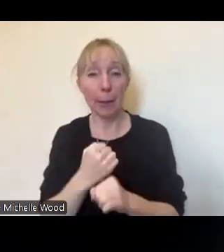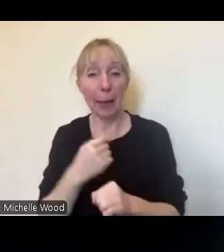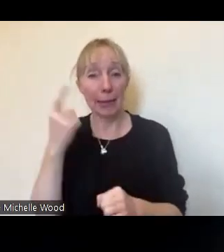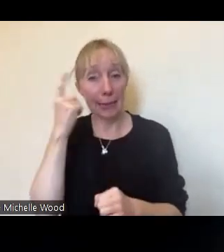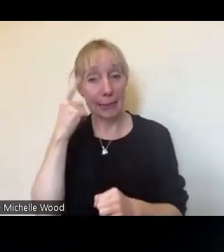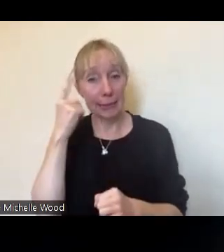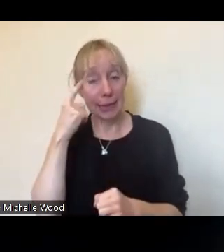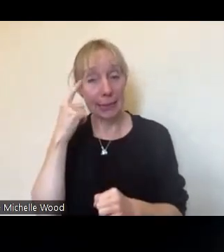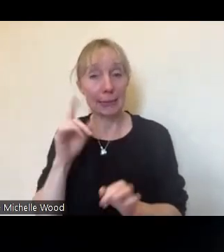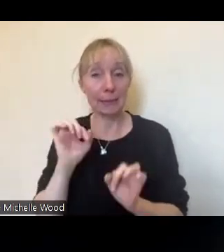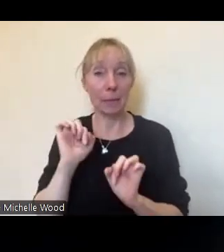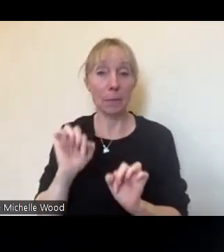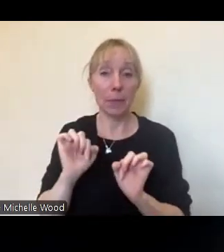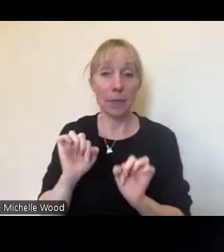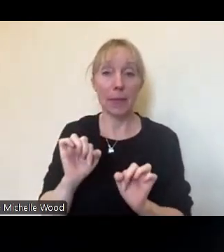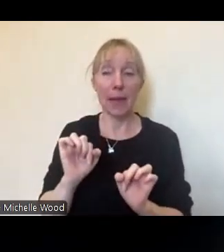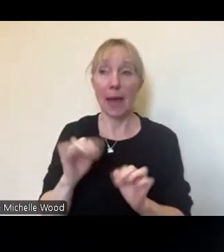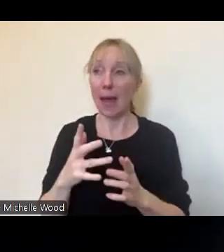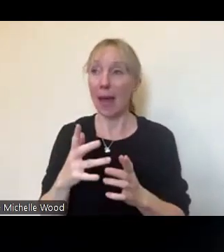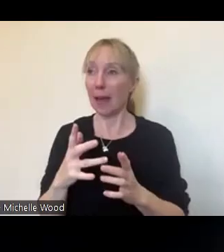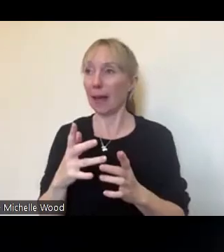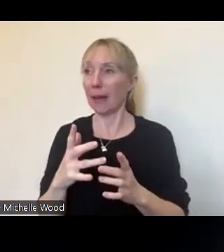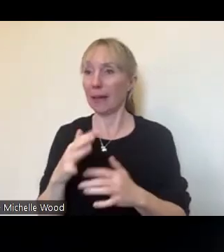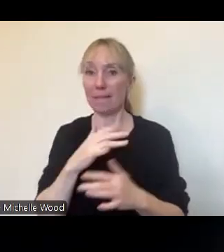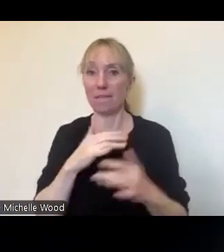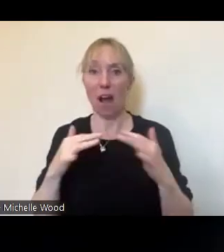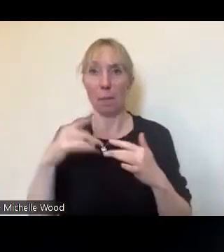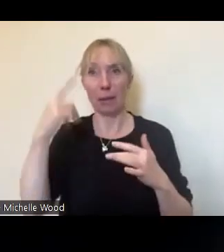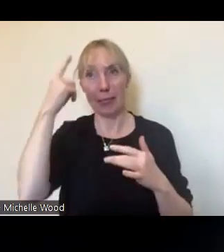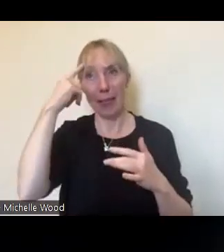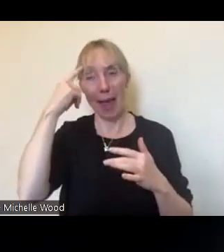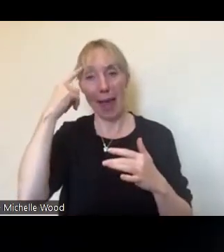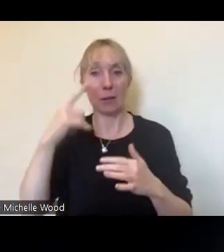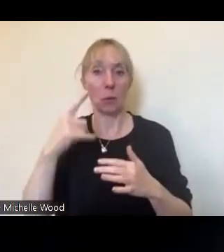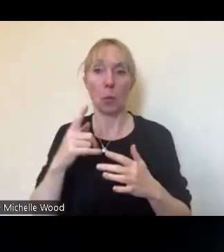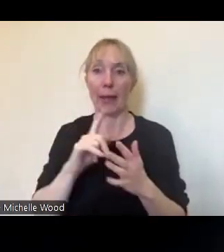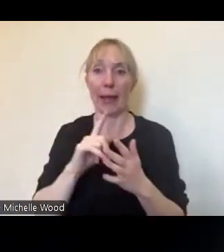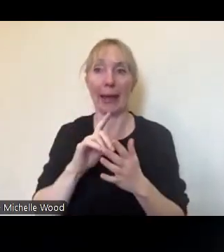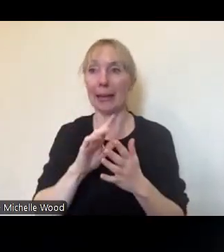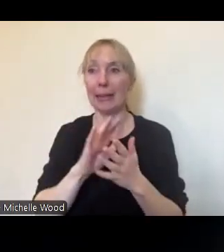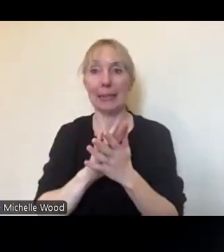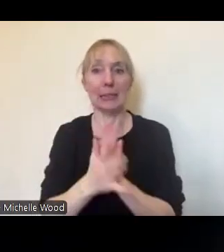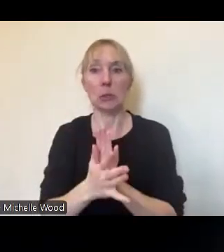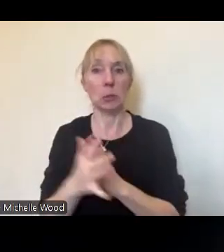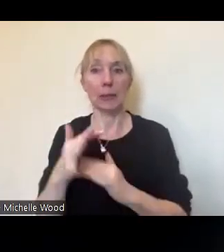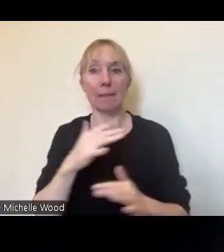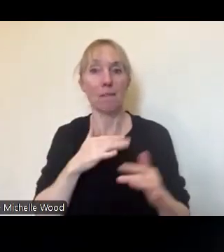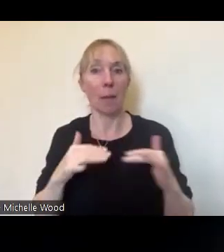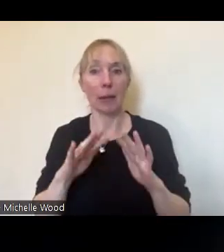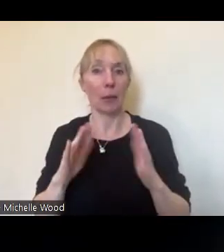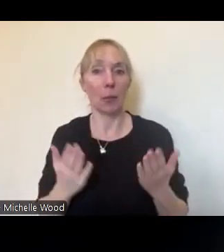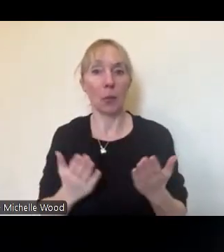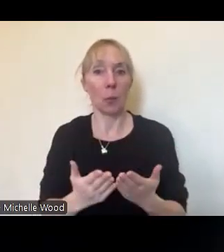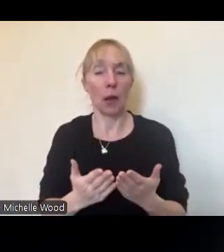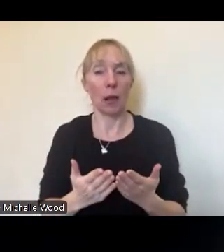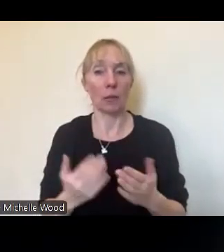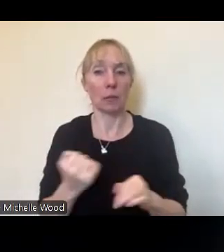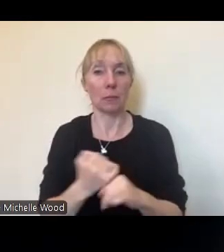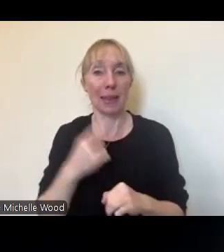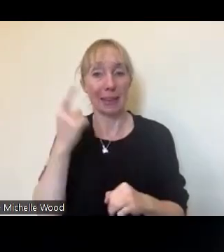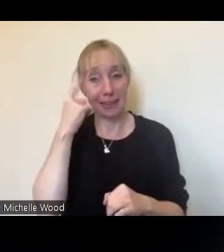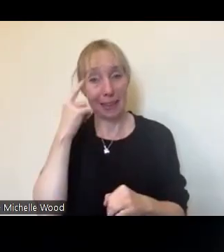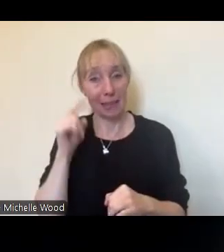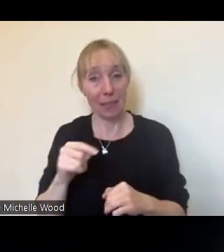of their disordered environment in their head or their disordered environment in the world, making sense of that